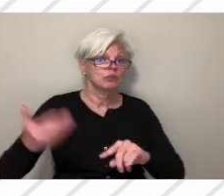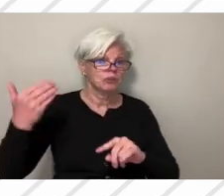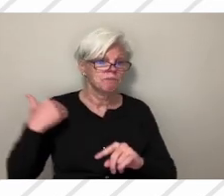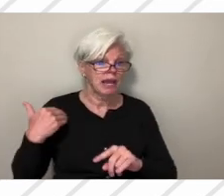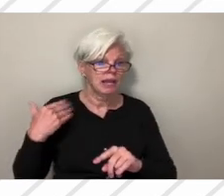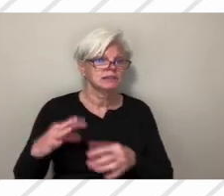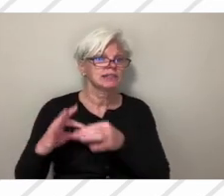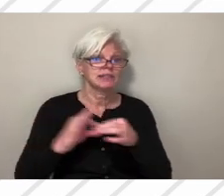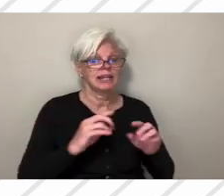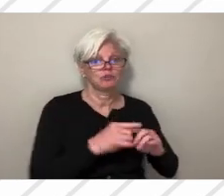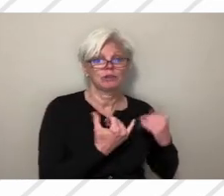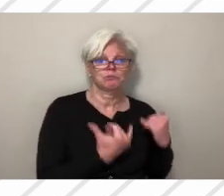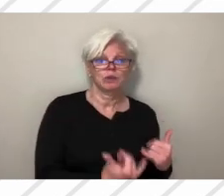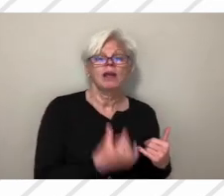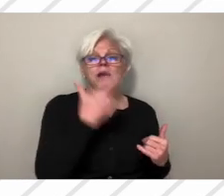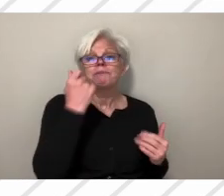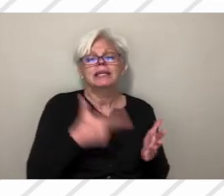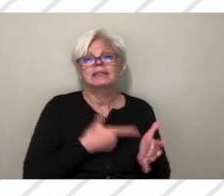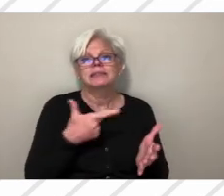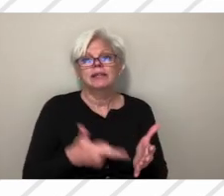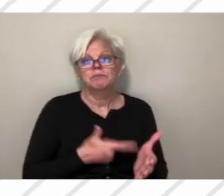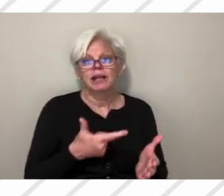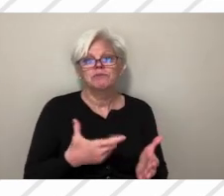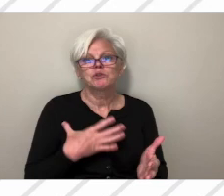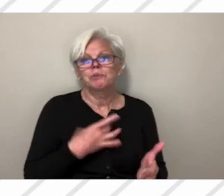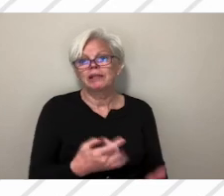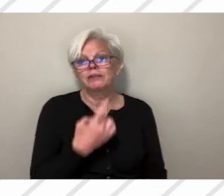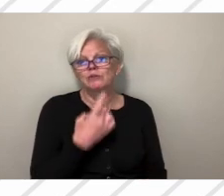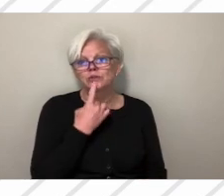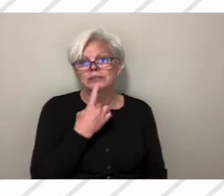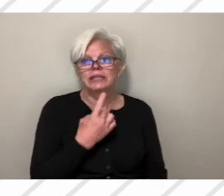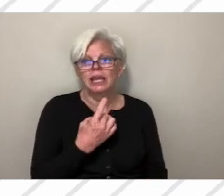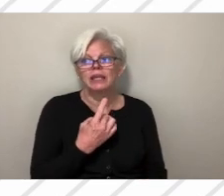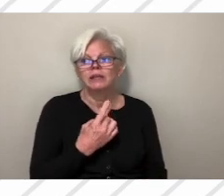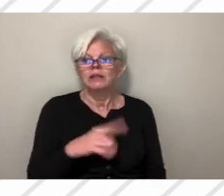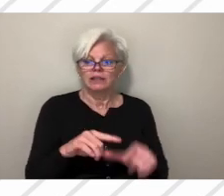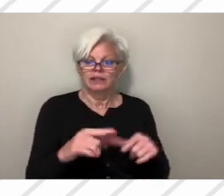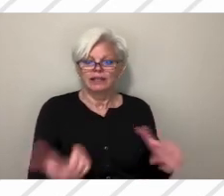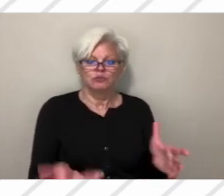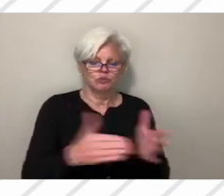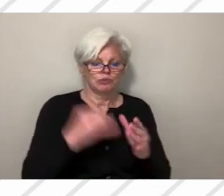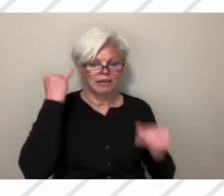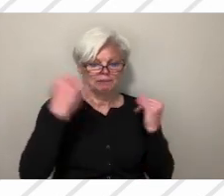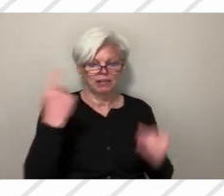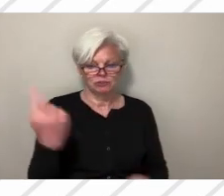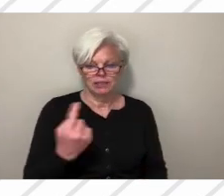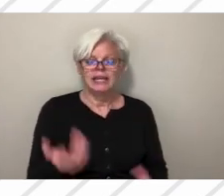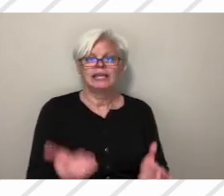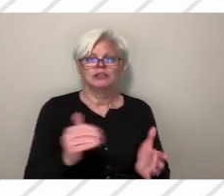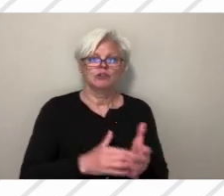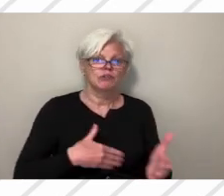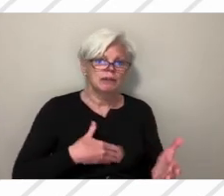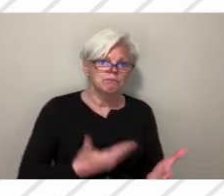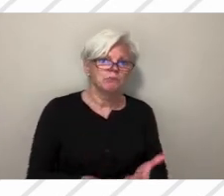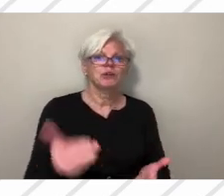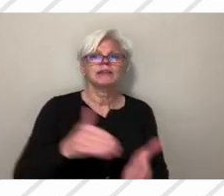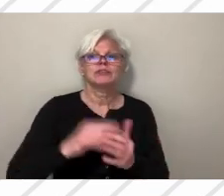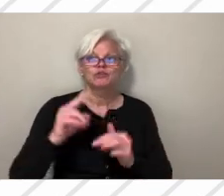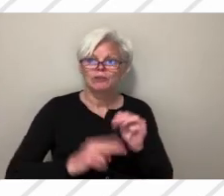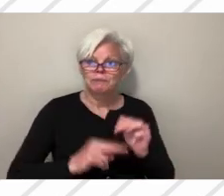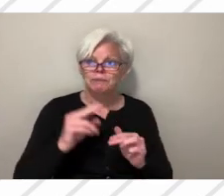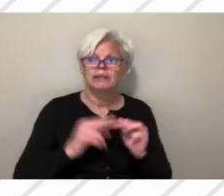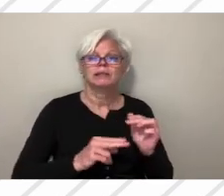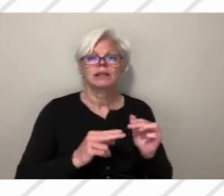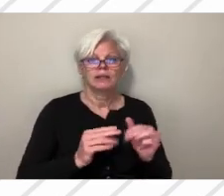present. Because sometimes we like to say the language of we're reimagining something. It's a rebirth. It's rebuilding. What we fail